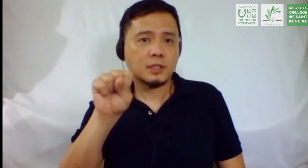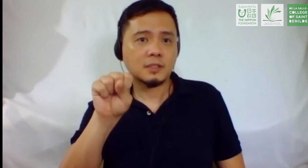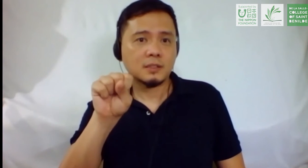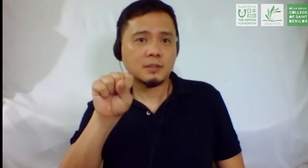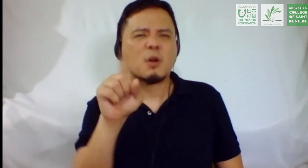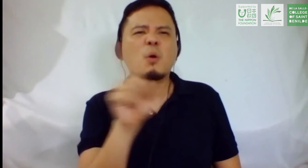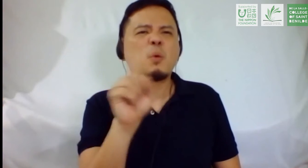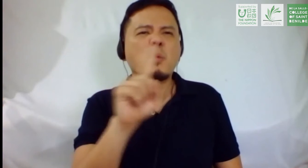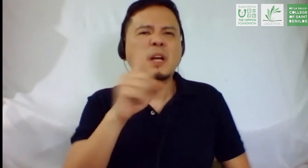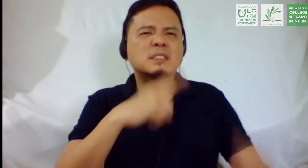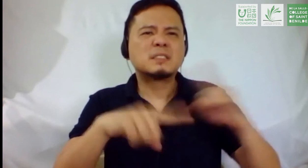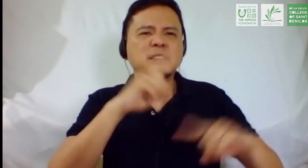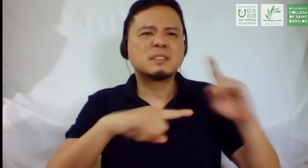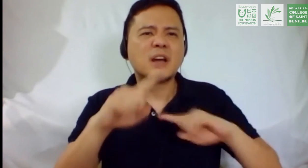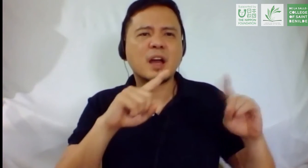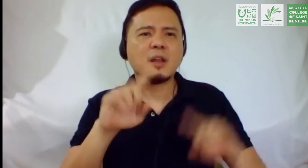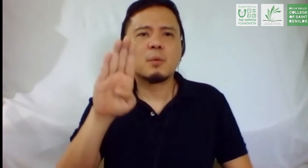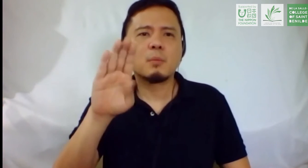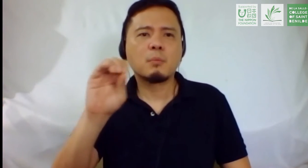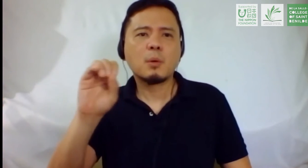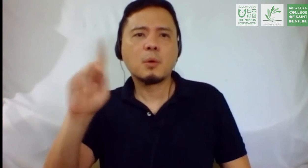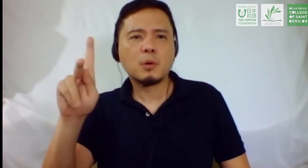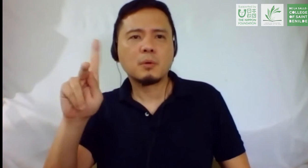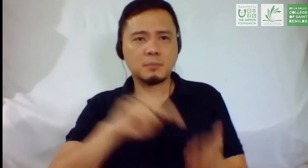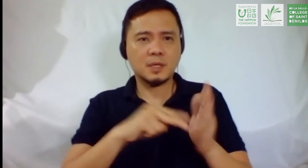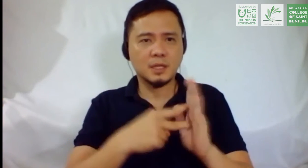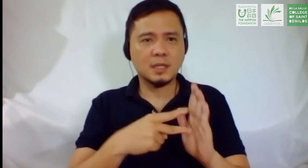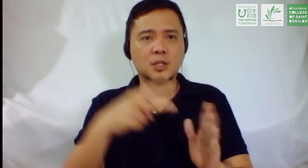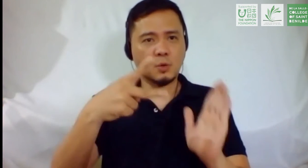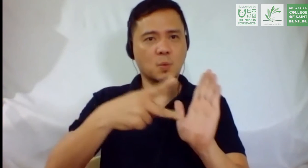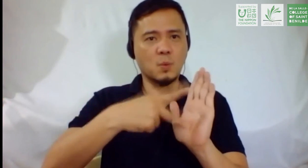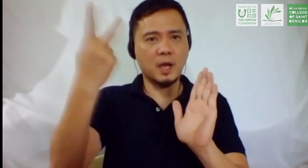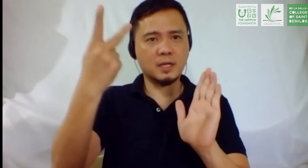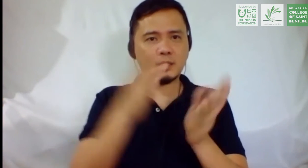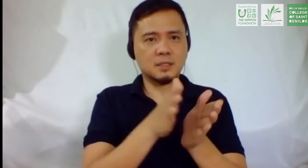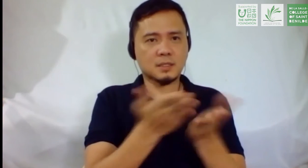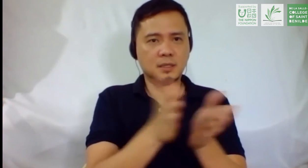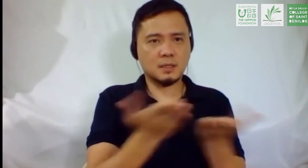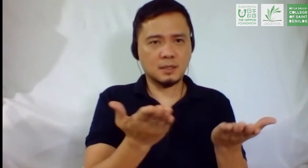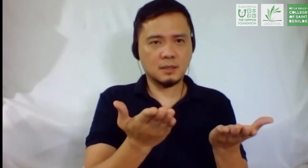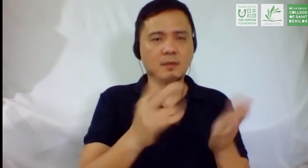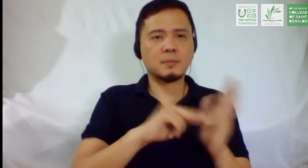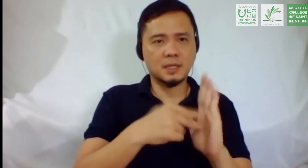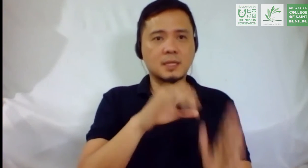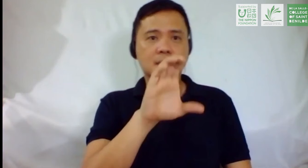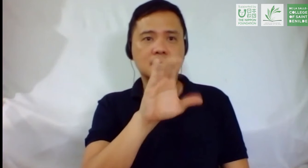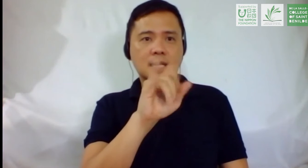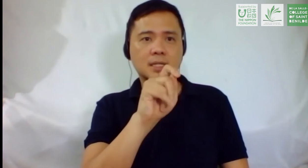Then you tend to get double movement, repeated movement. But there can be different kinds of repeated